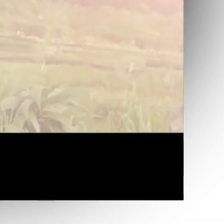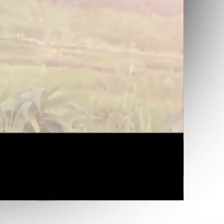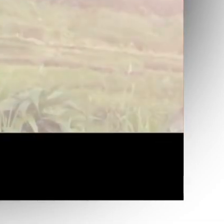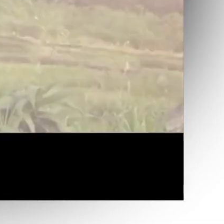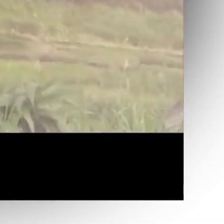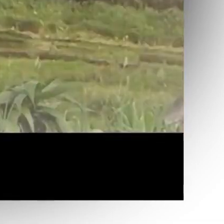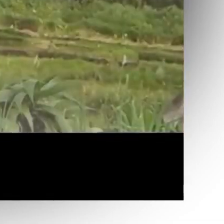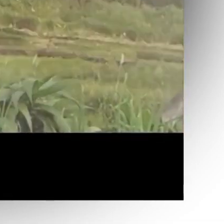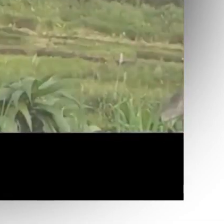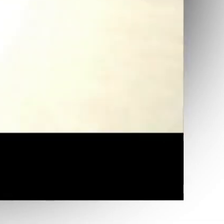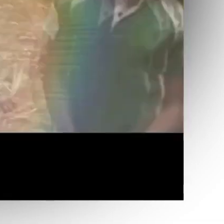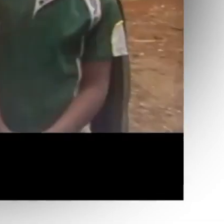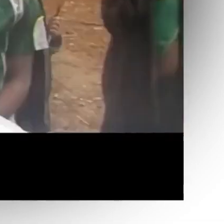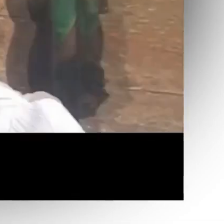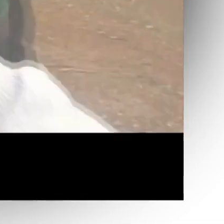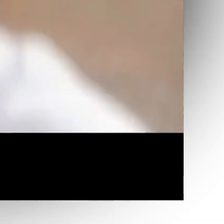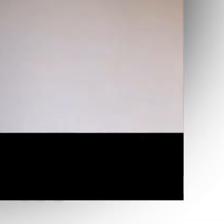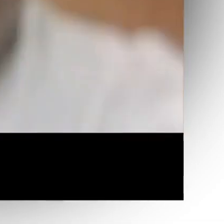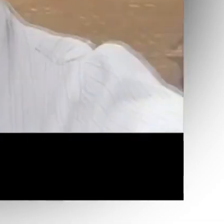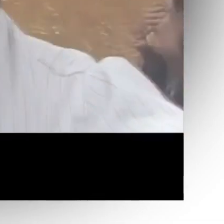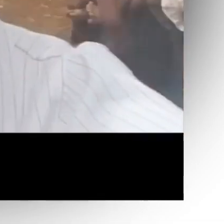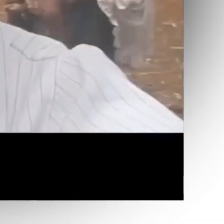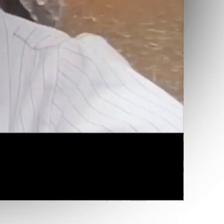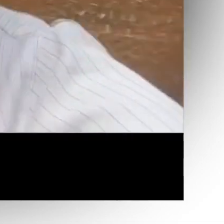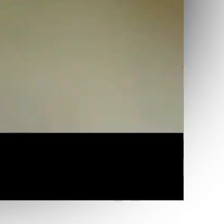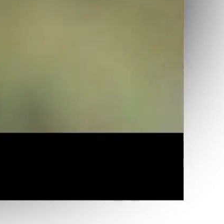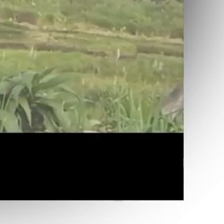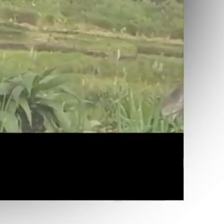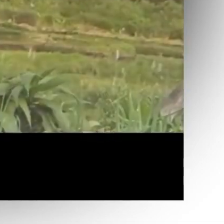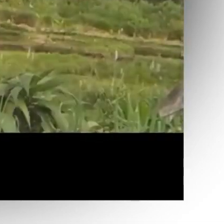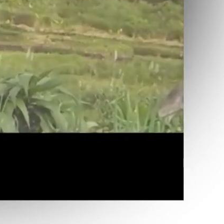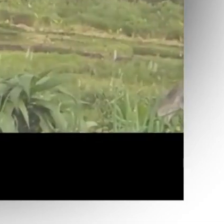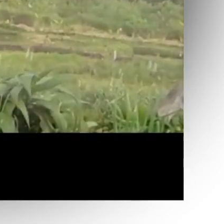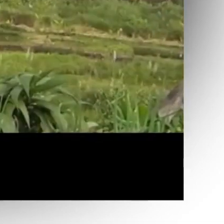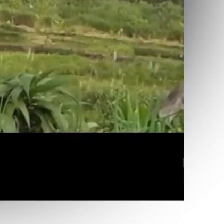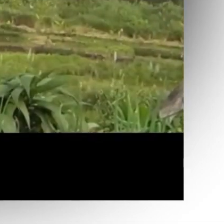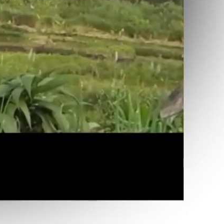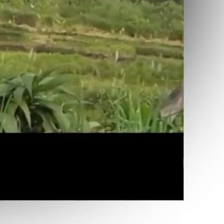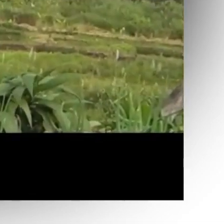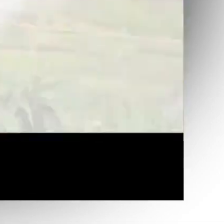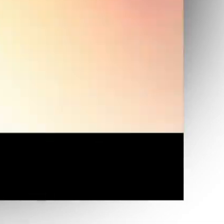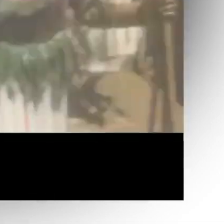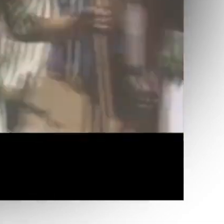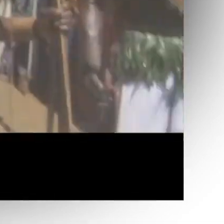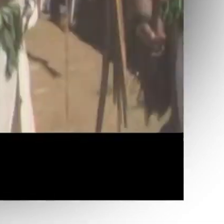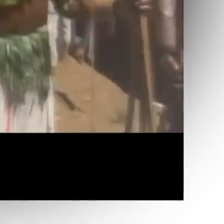Hi, my name is Annette and I am 26 years old and I live in Papua New Guinea.